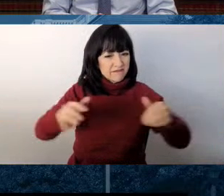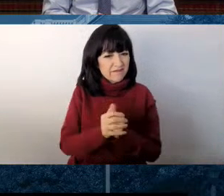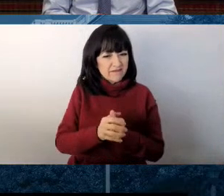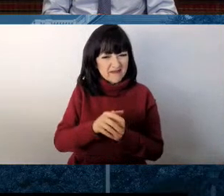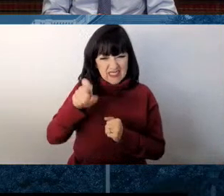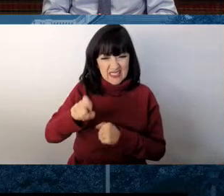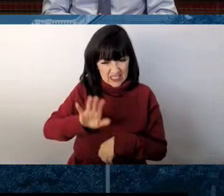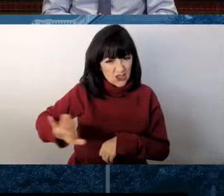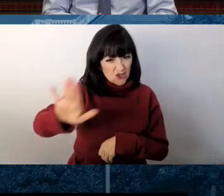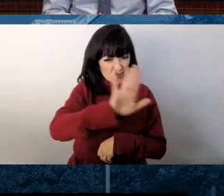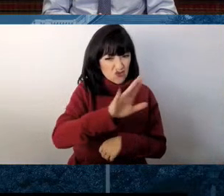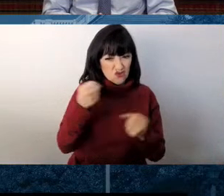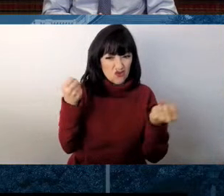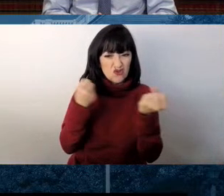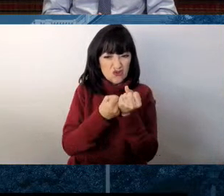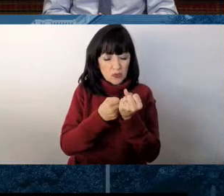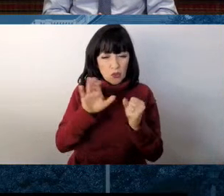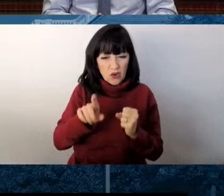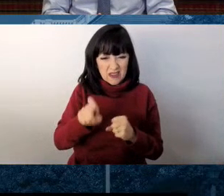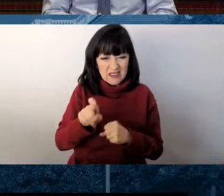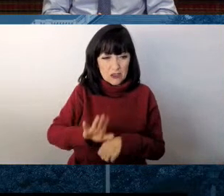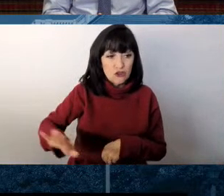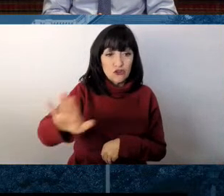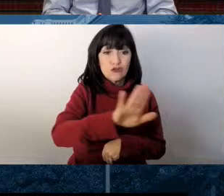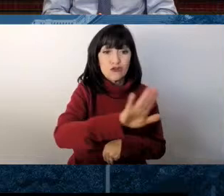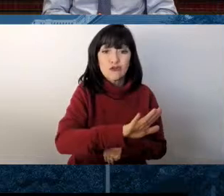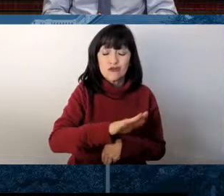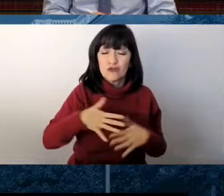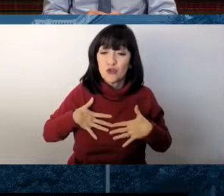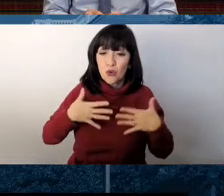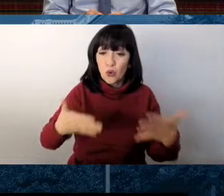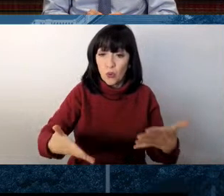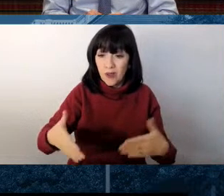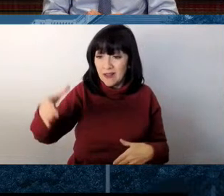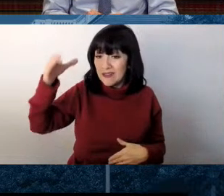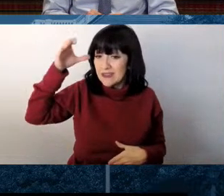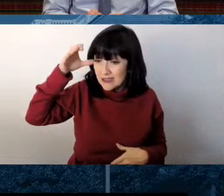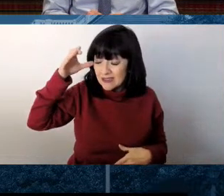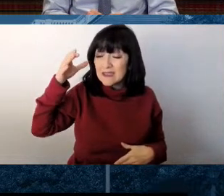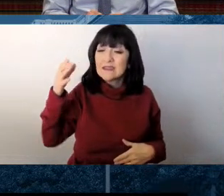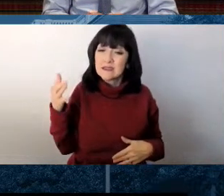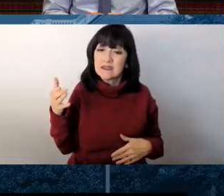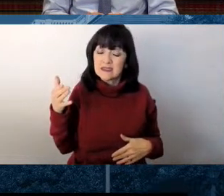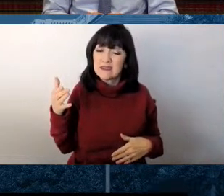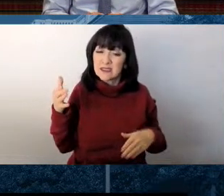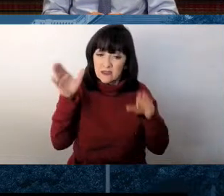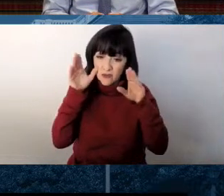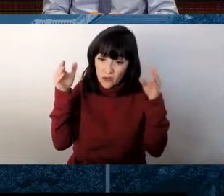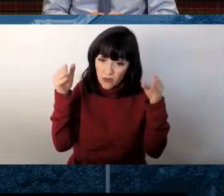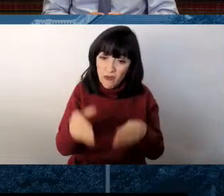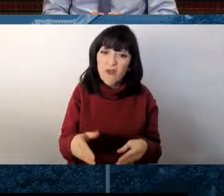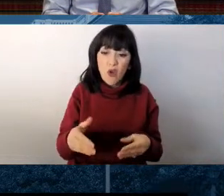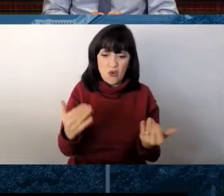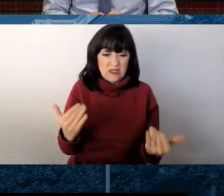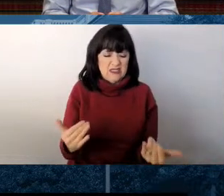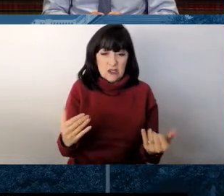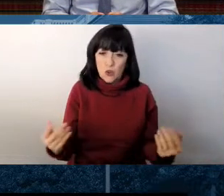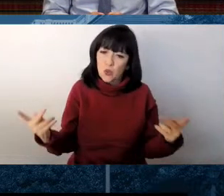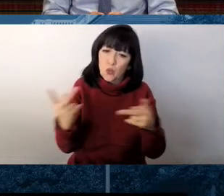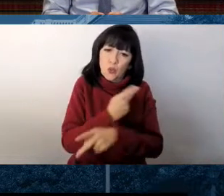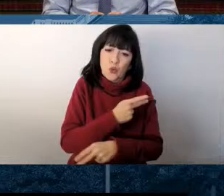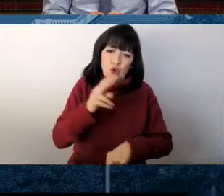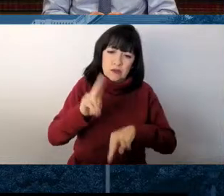been it's a worse situation than we've had over the last 2 years, and hopefully